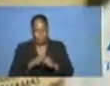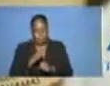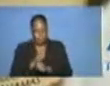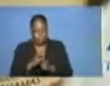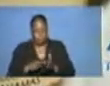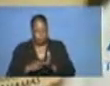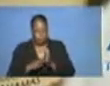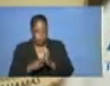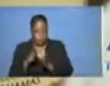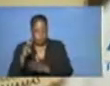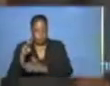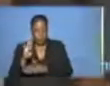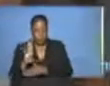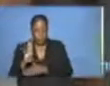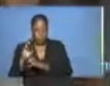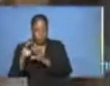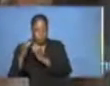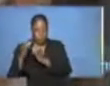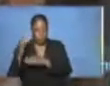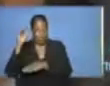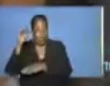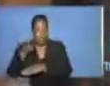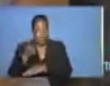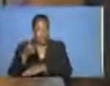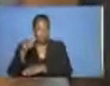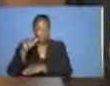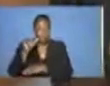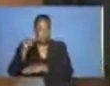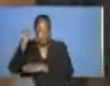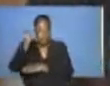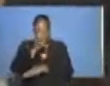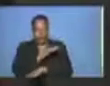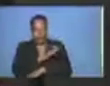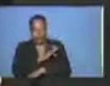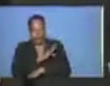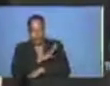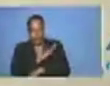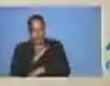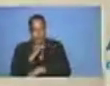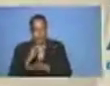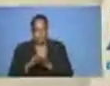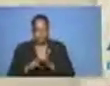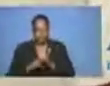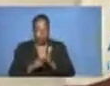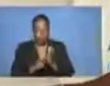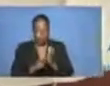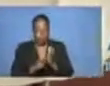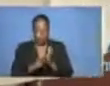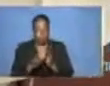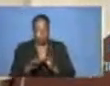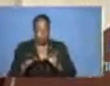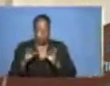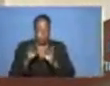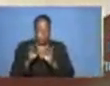BUtler Corporation and Milo BUtler & Sons Limited, Alan BUtler and Javon BUtler say the agreement represents a significant milestone